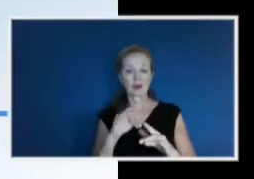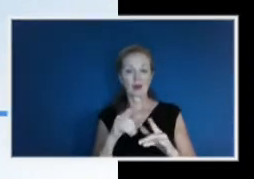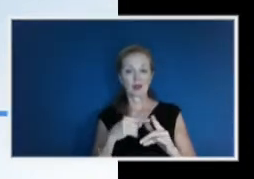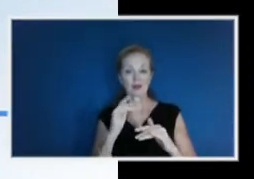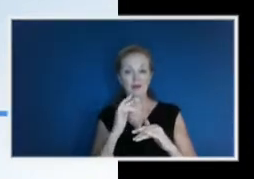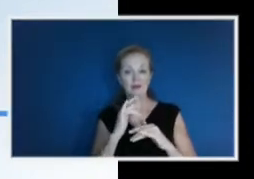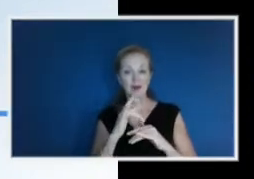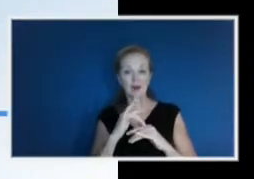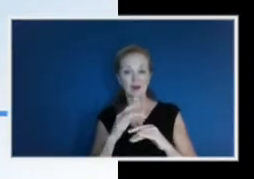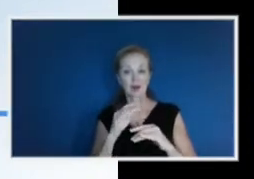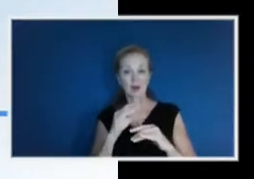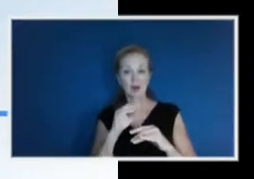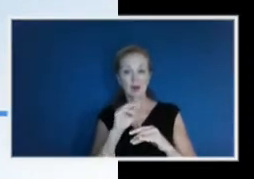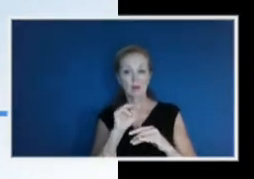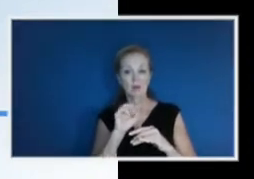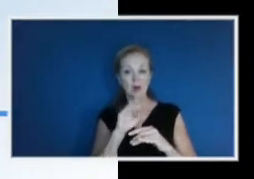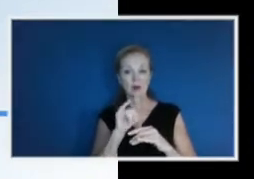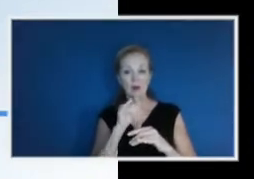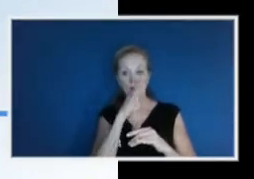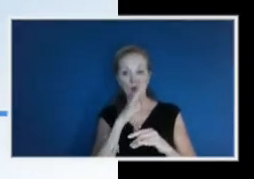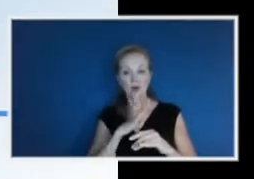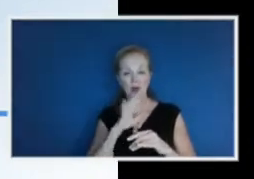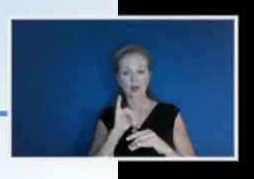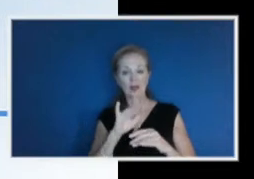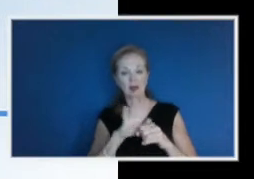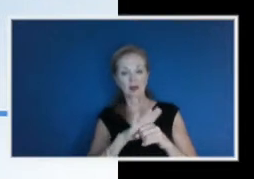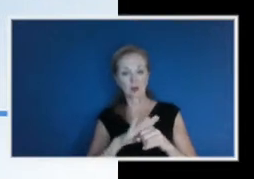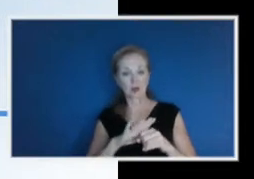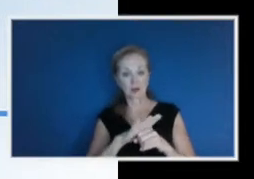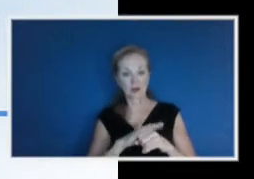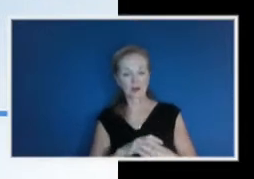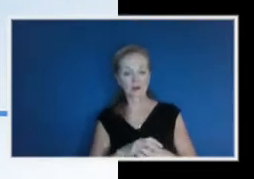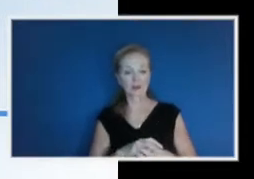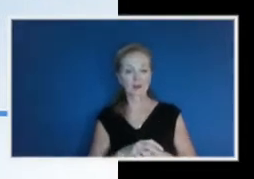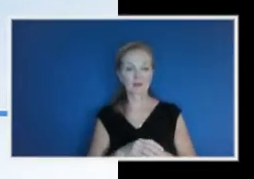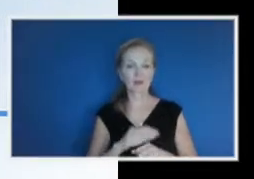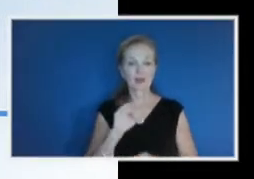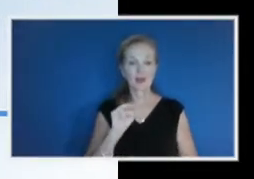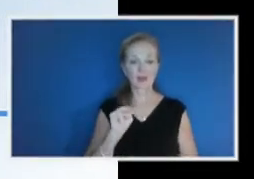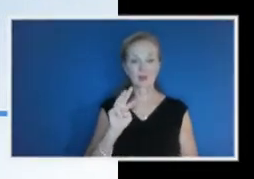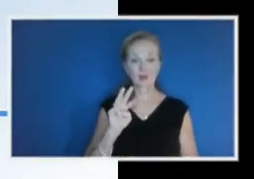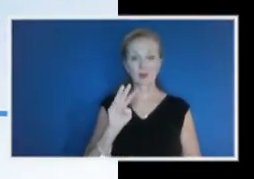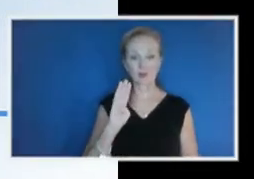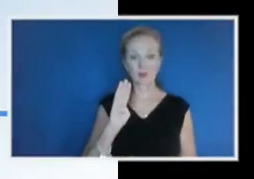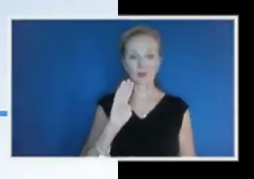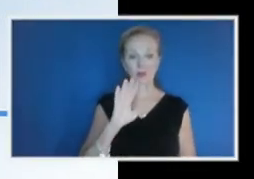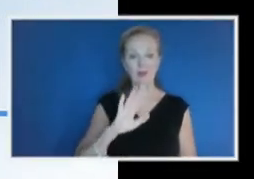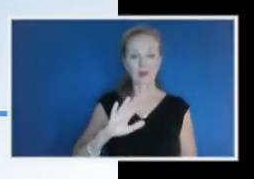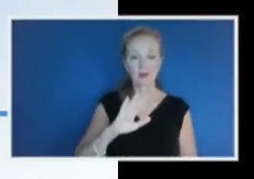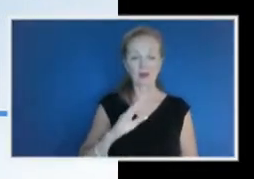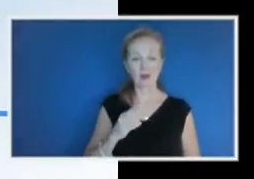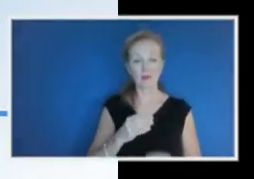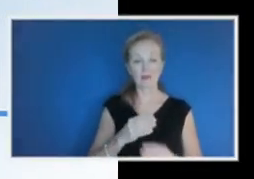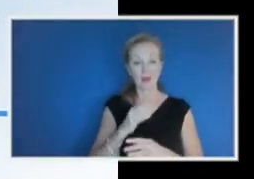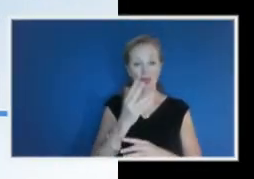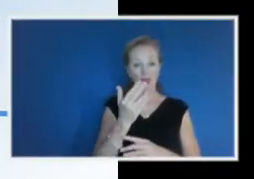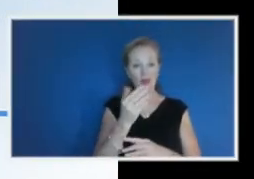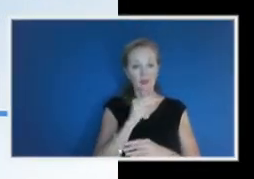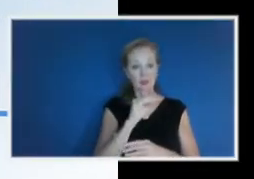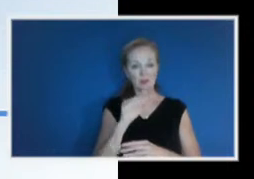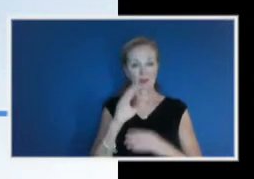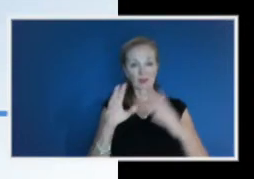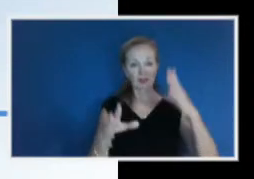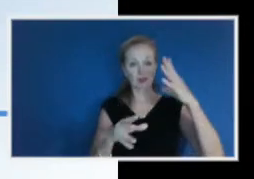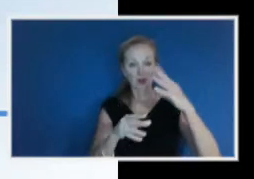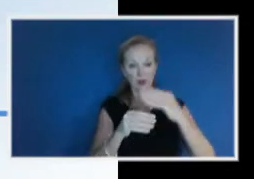of minorities and women in those market areas. MWB is a little bit over 13% as a total. You see there